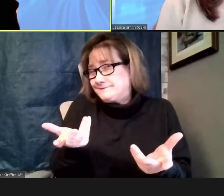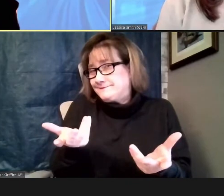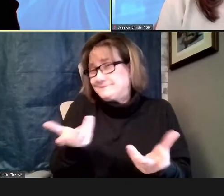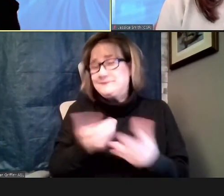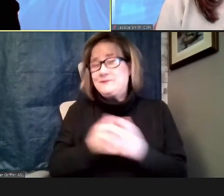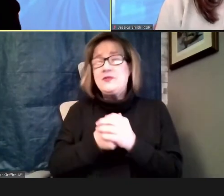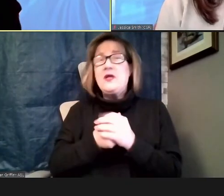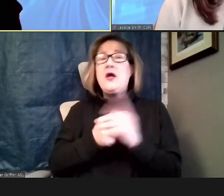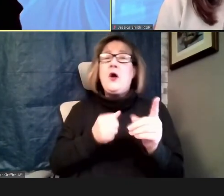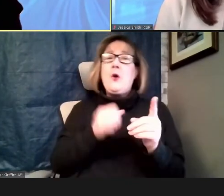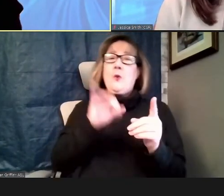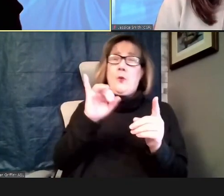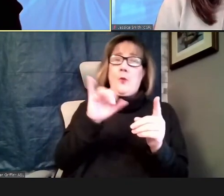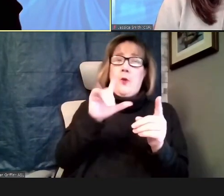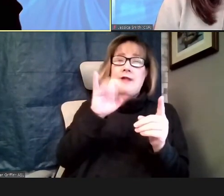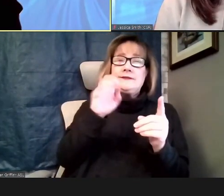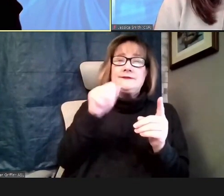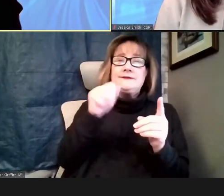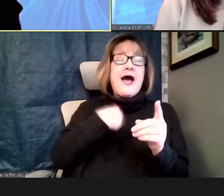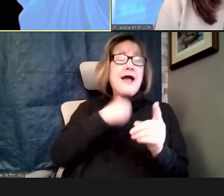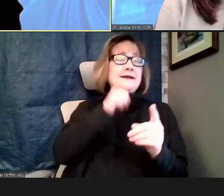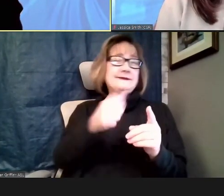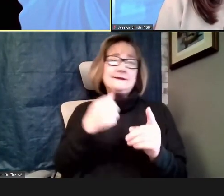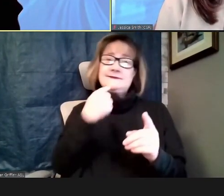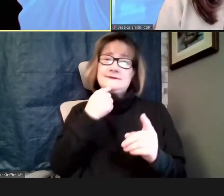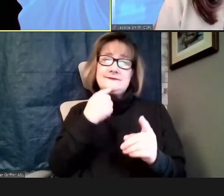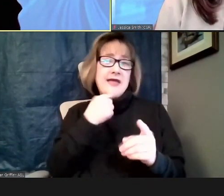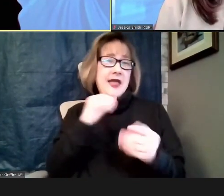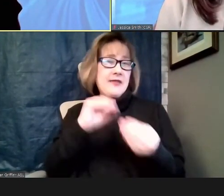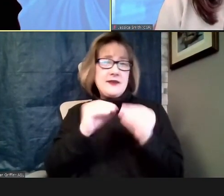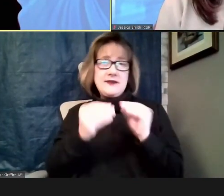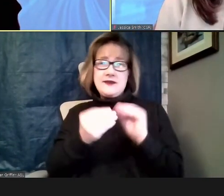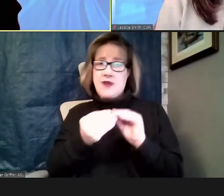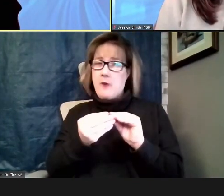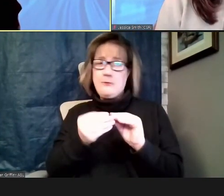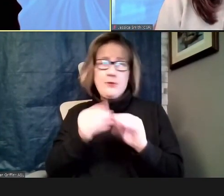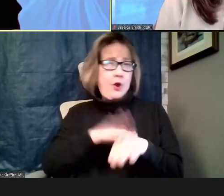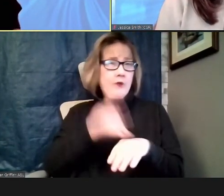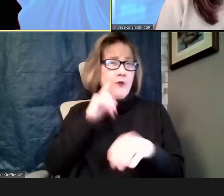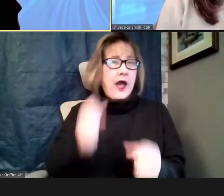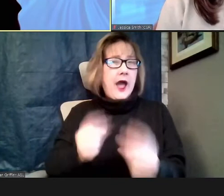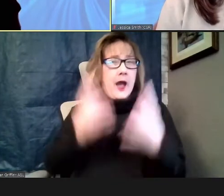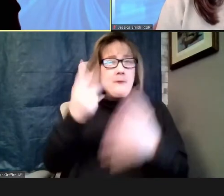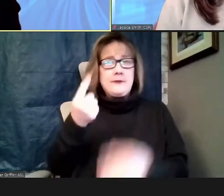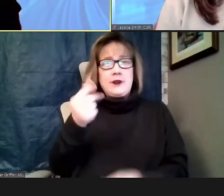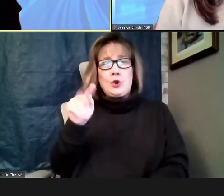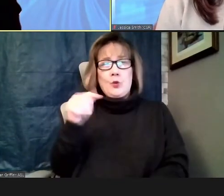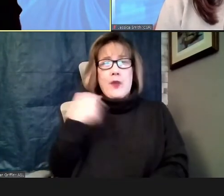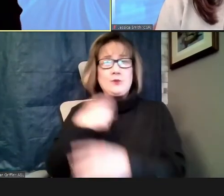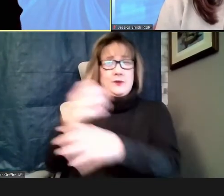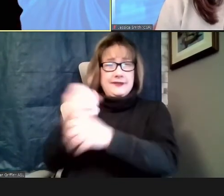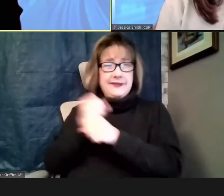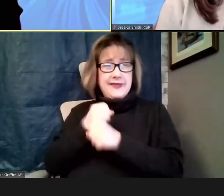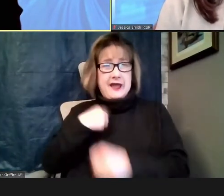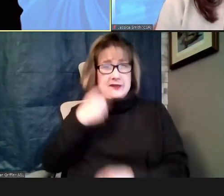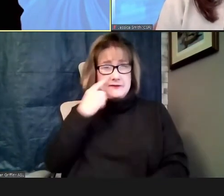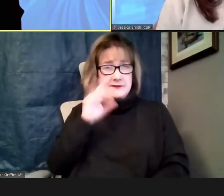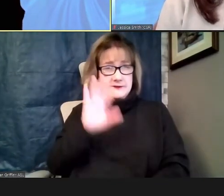Well, I didn't actually say the number that was on the scribe for how many grants we get, but I think it was something